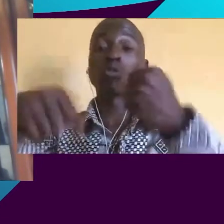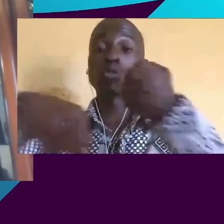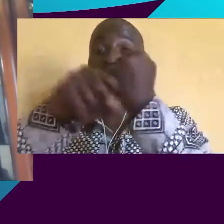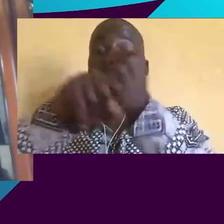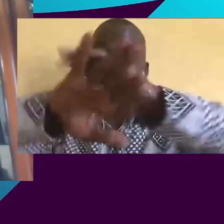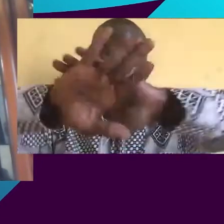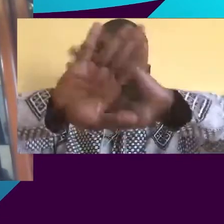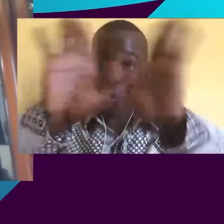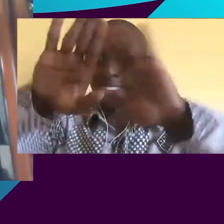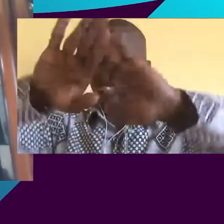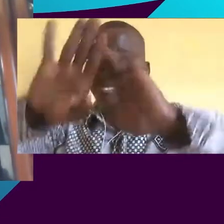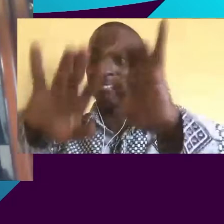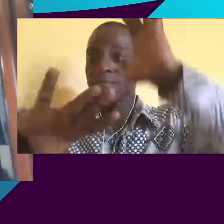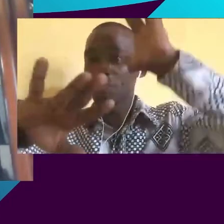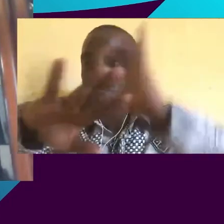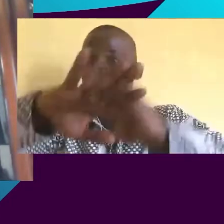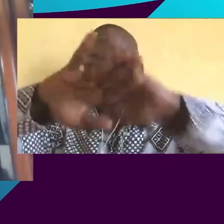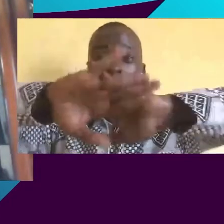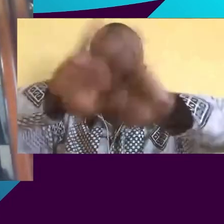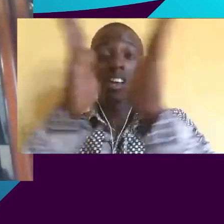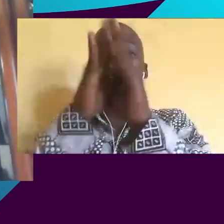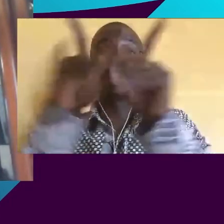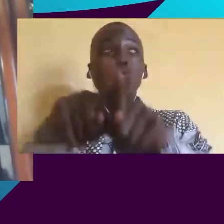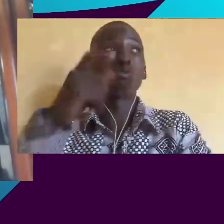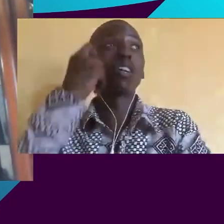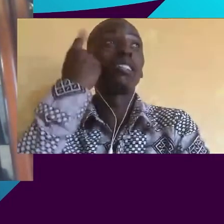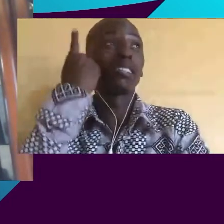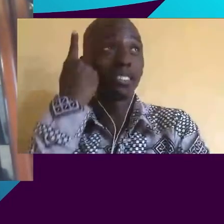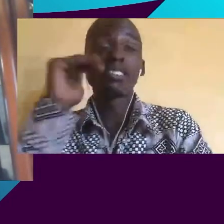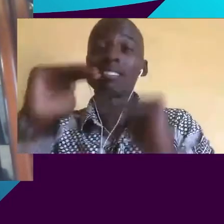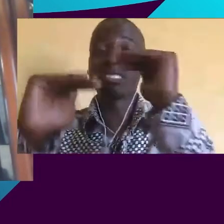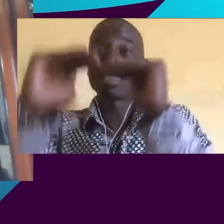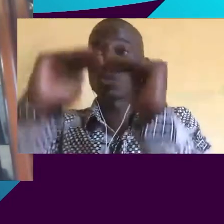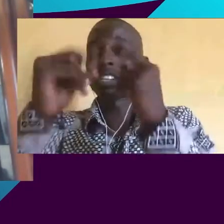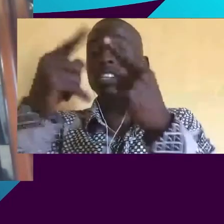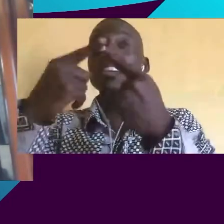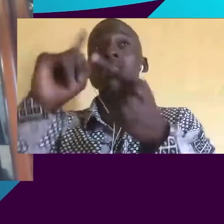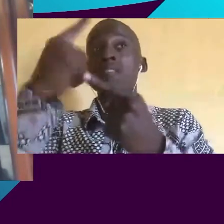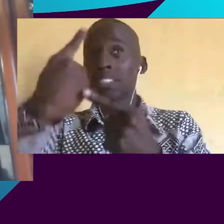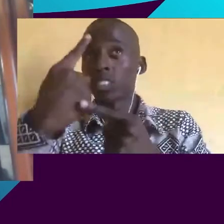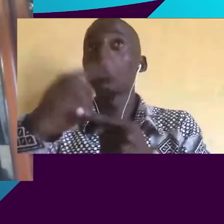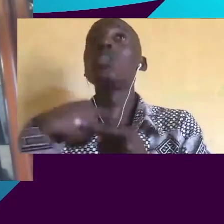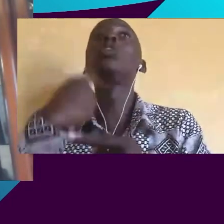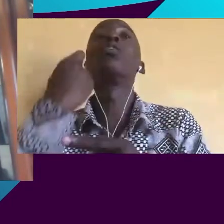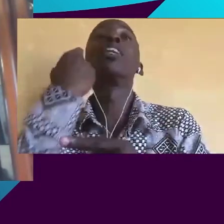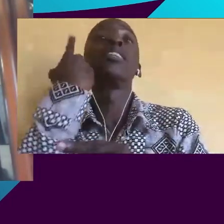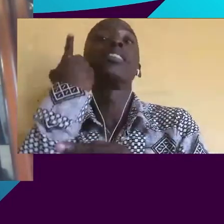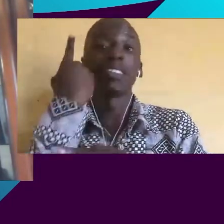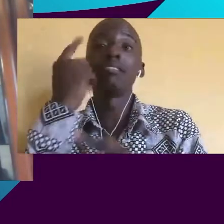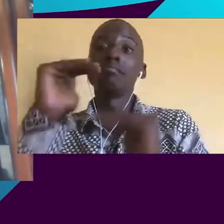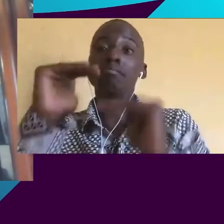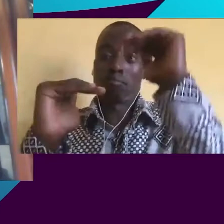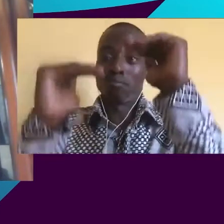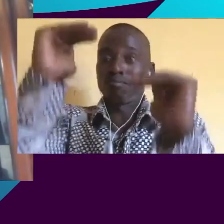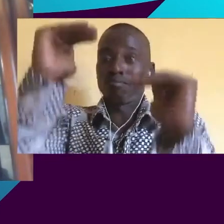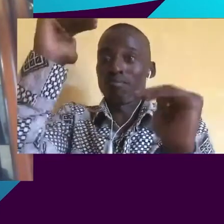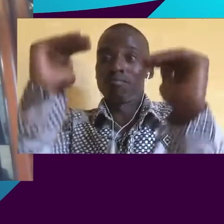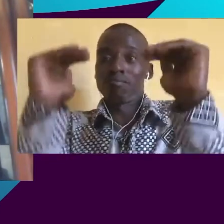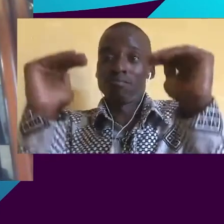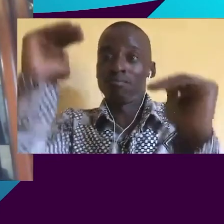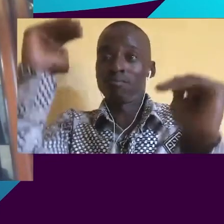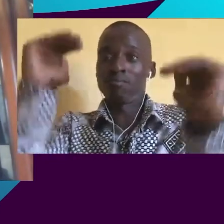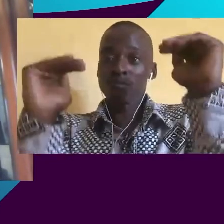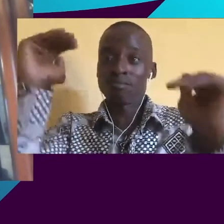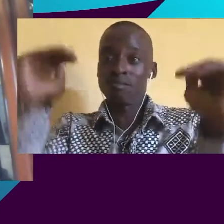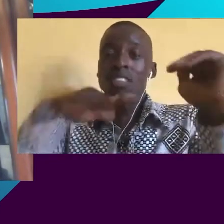awareness and understanding the inequalities, first and foremost, to understand the inequalities. And these inequalities move from region